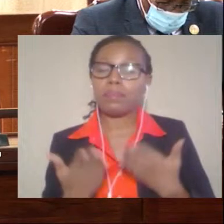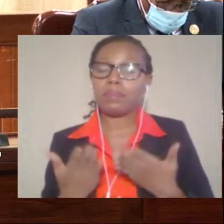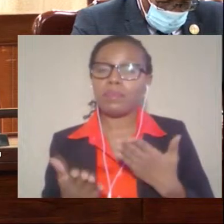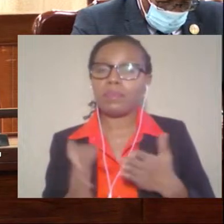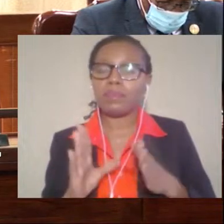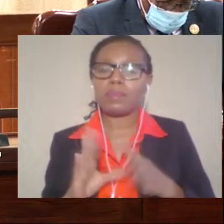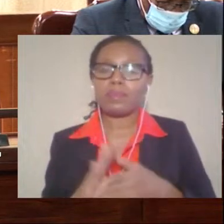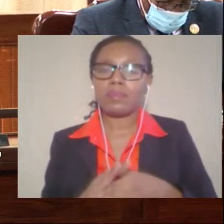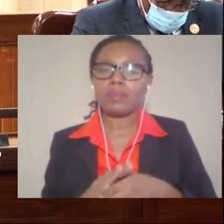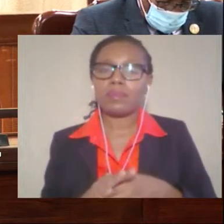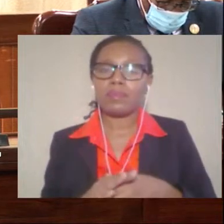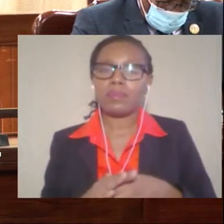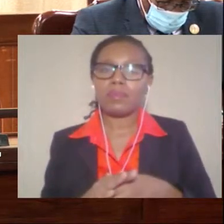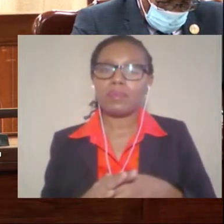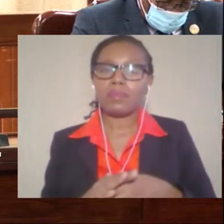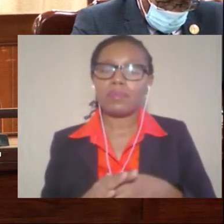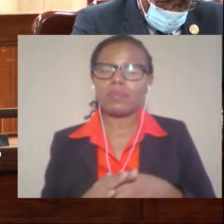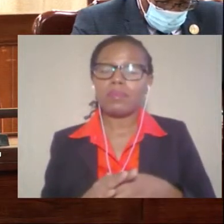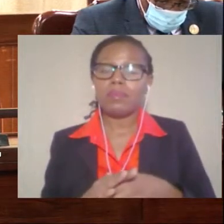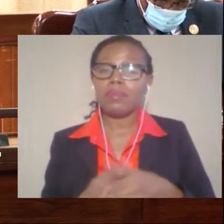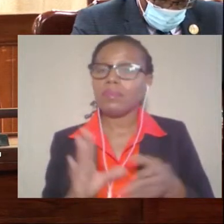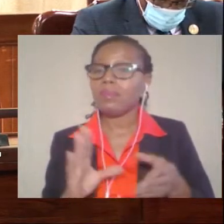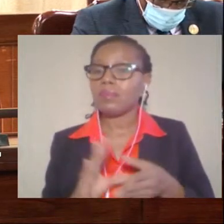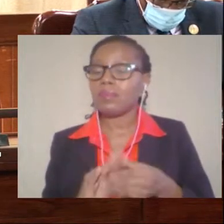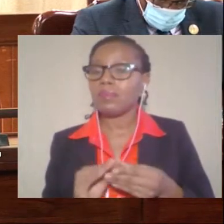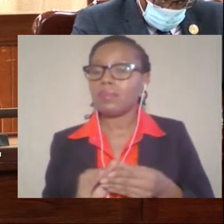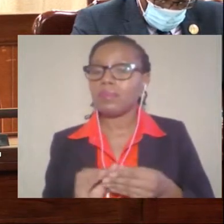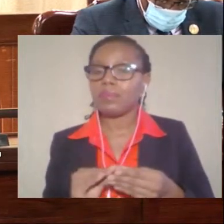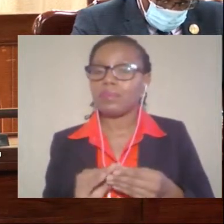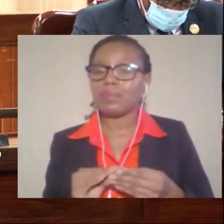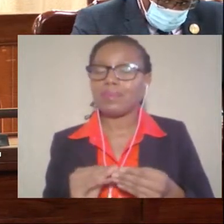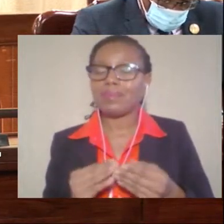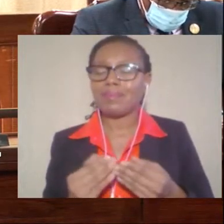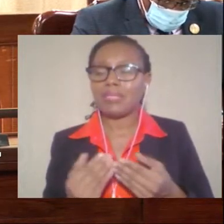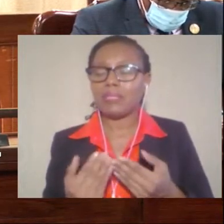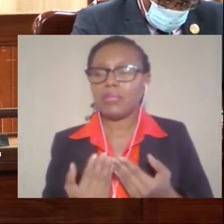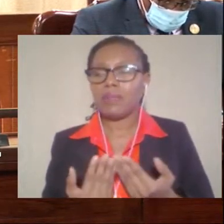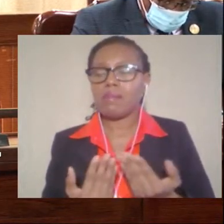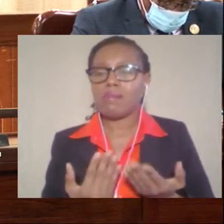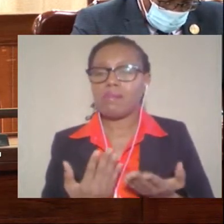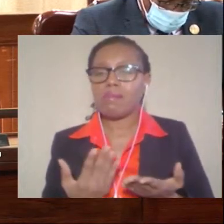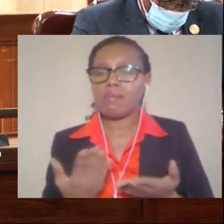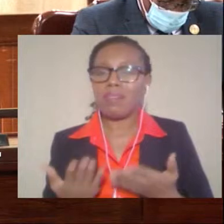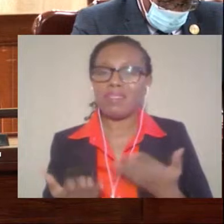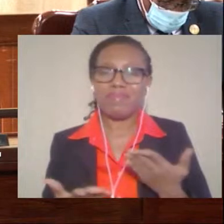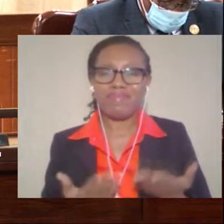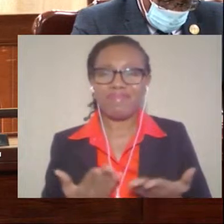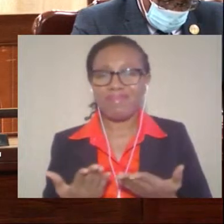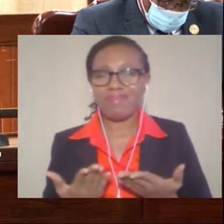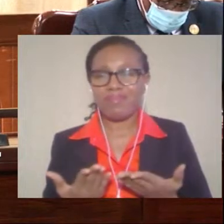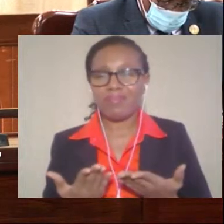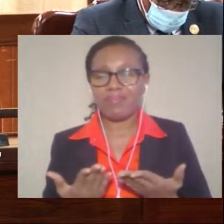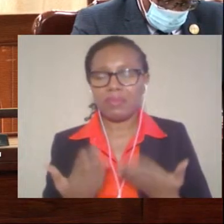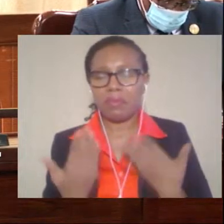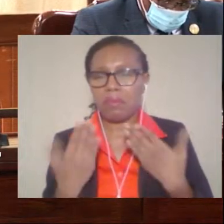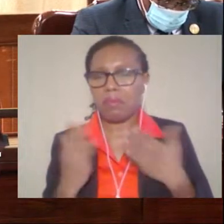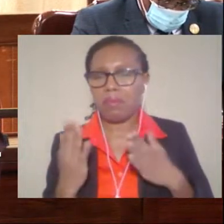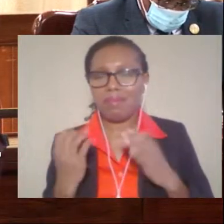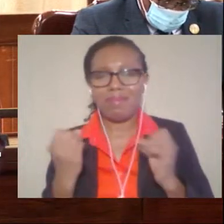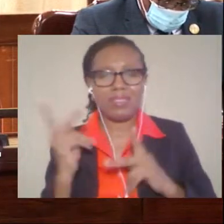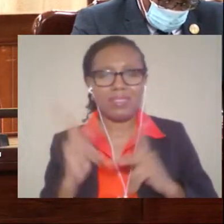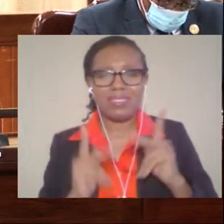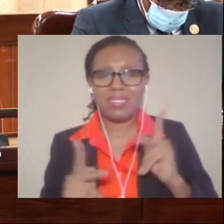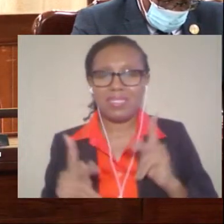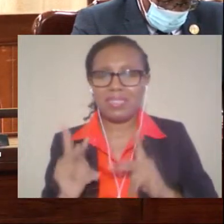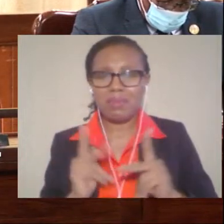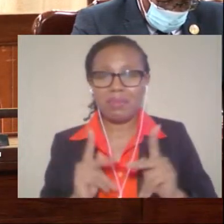But really, I don't know that there will be many people in Barbados who will go to a credit union or bank